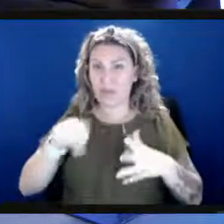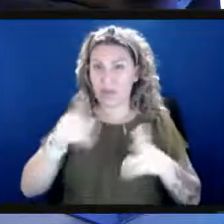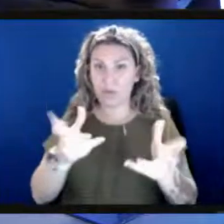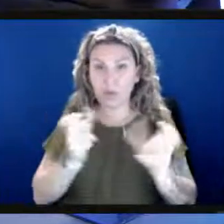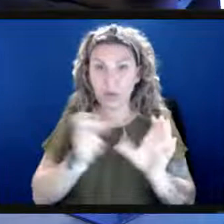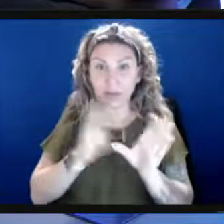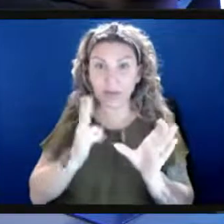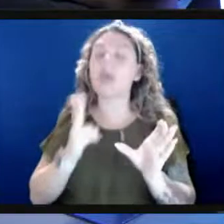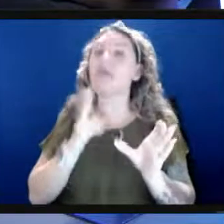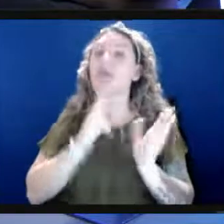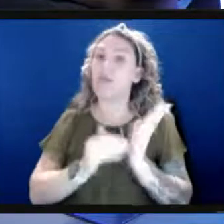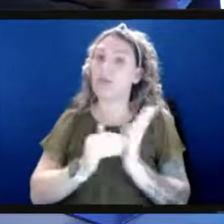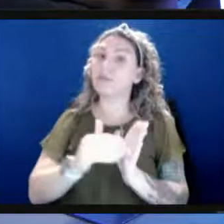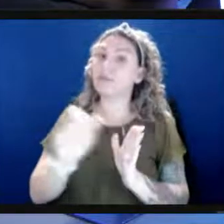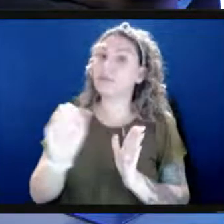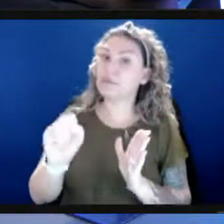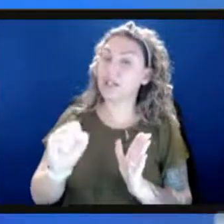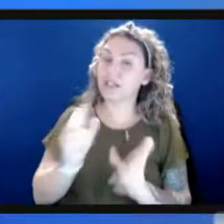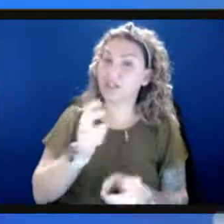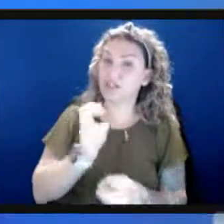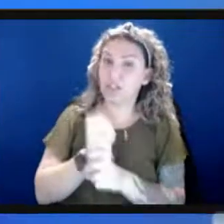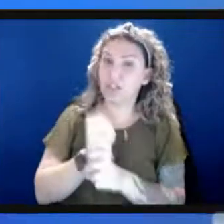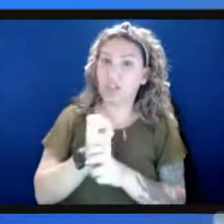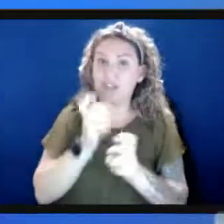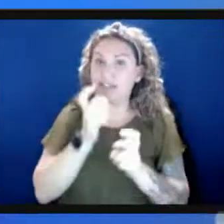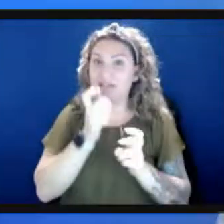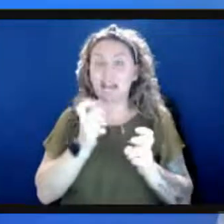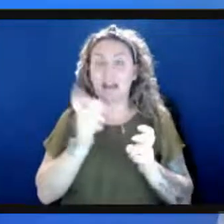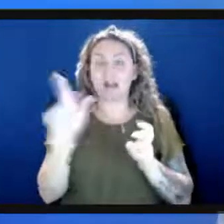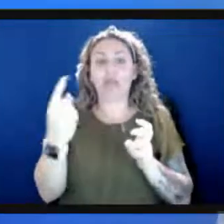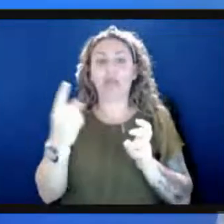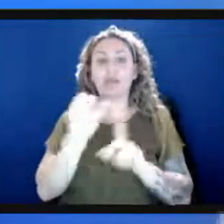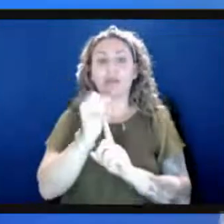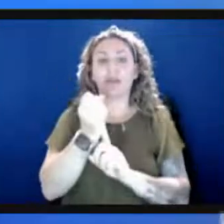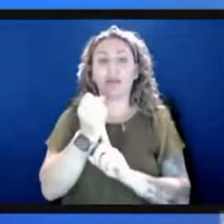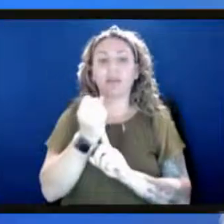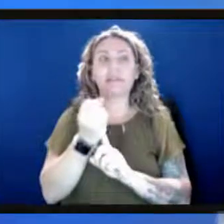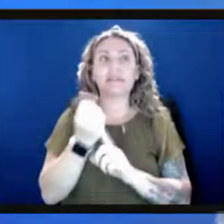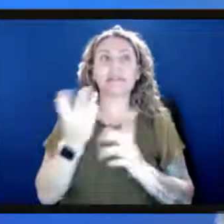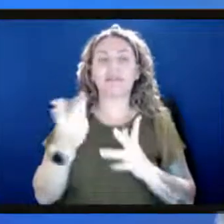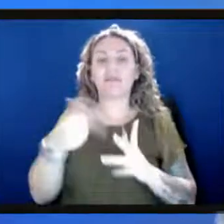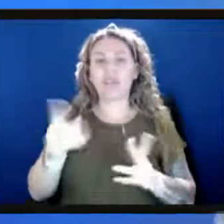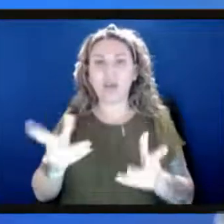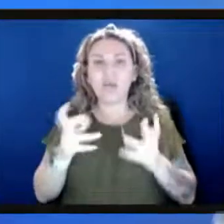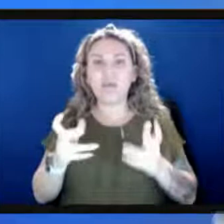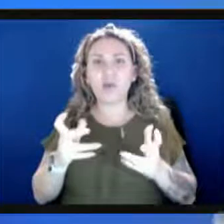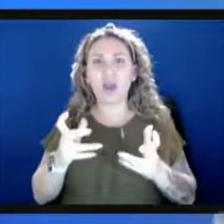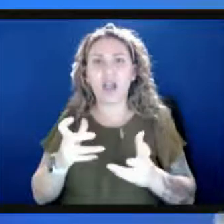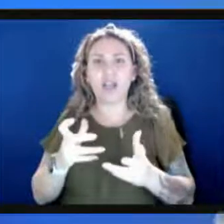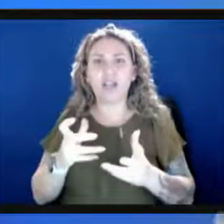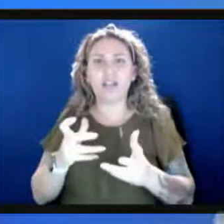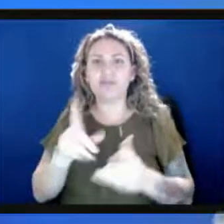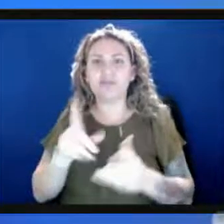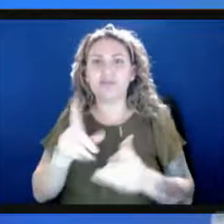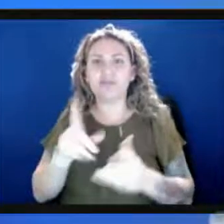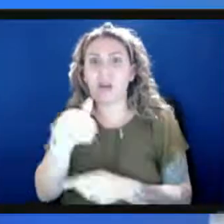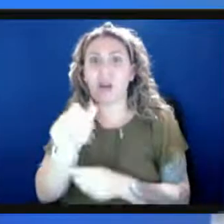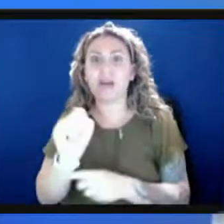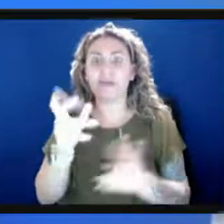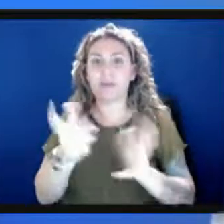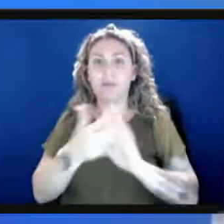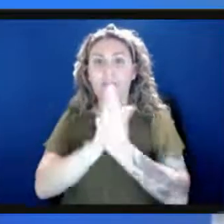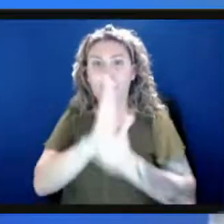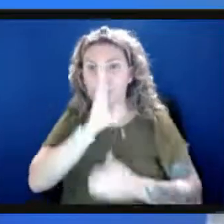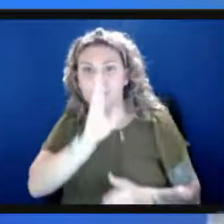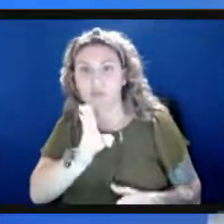do, and it's just hard. So this is not necessarily a case of they just want to do drugs. This can be a case of they want to get sober, but they don't